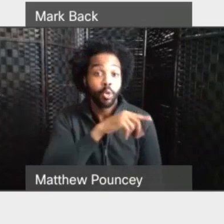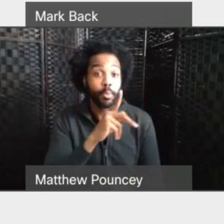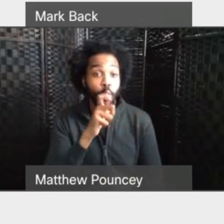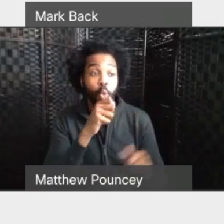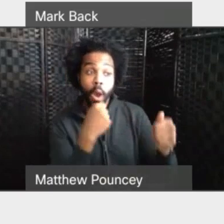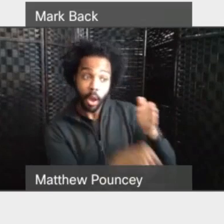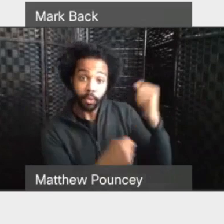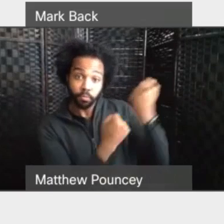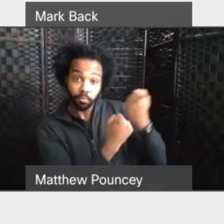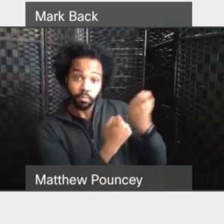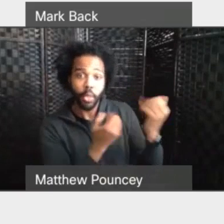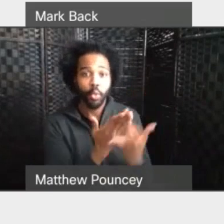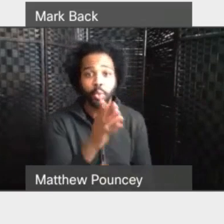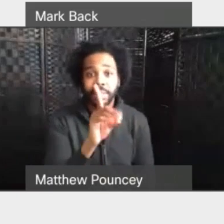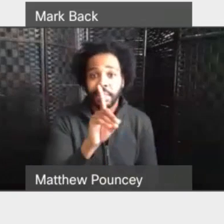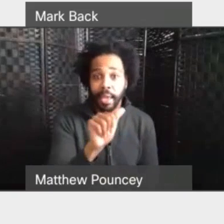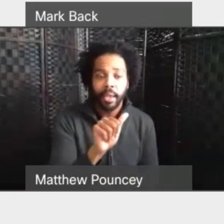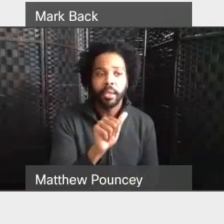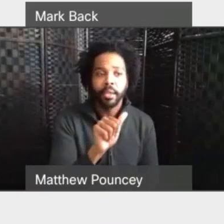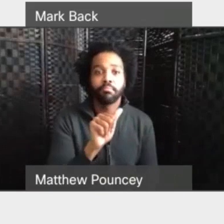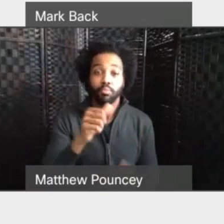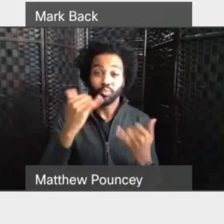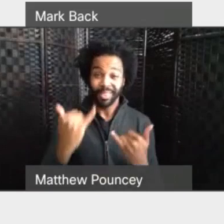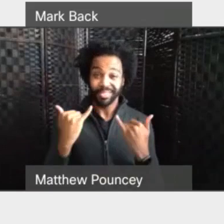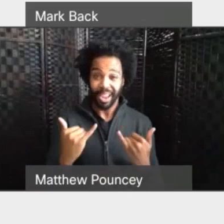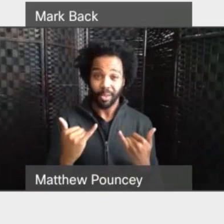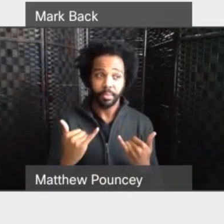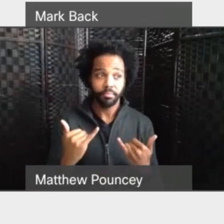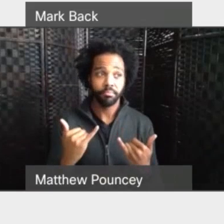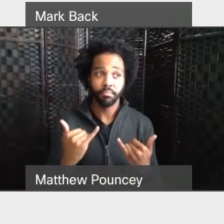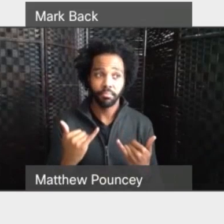DDA, at this point, we are